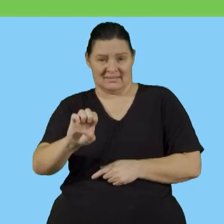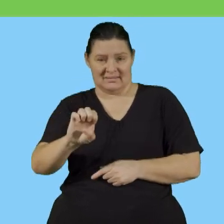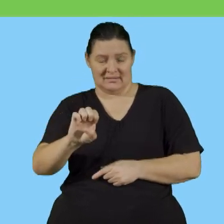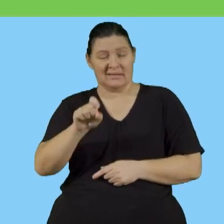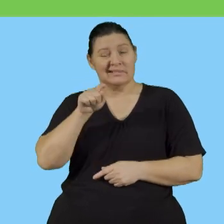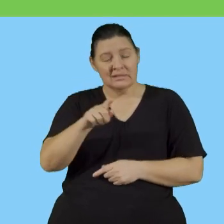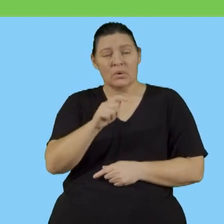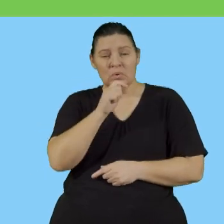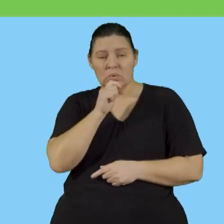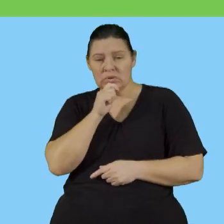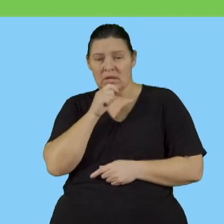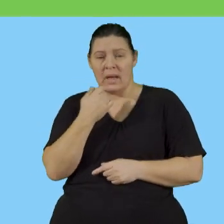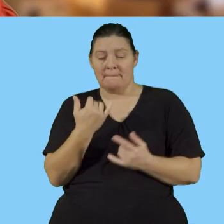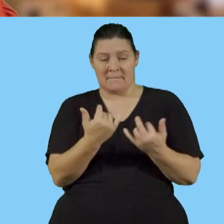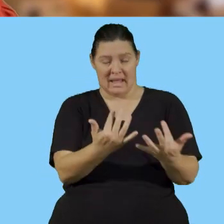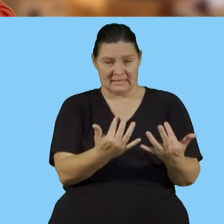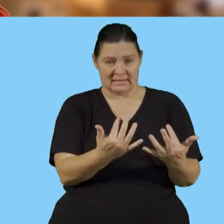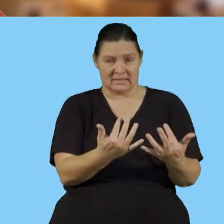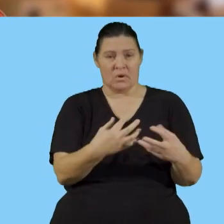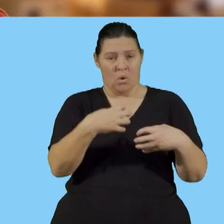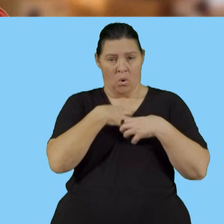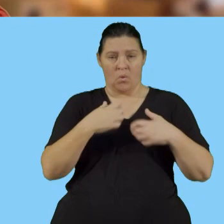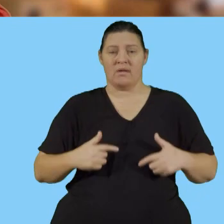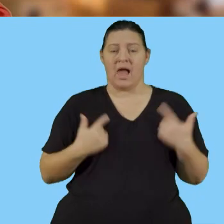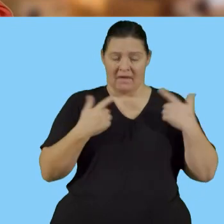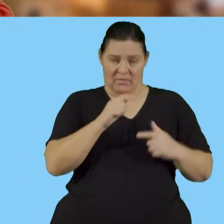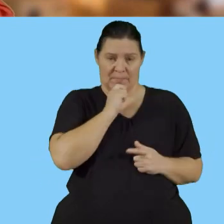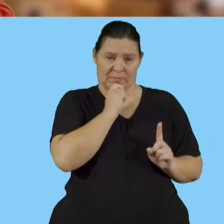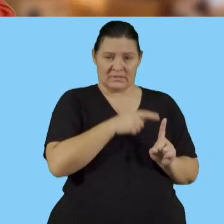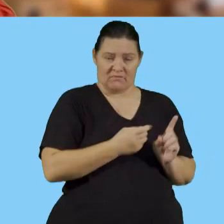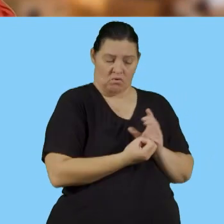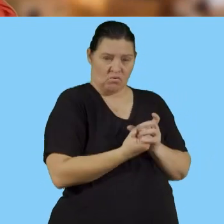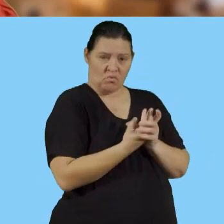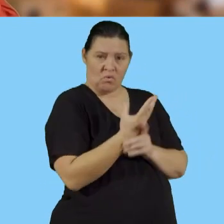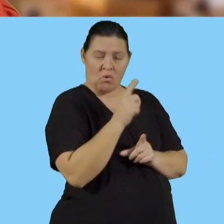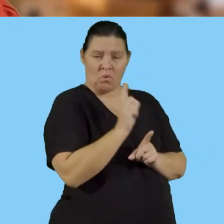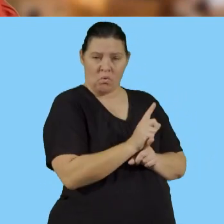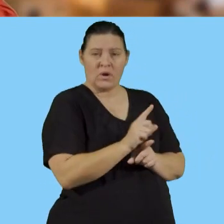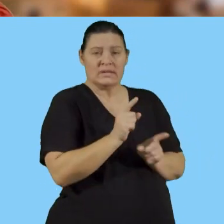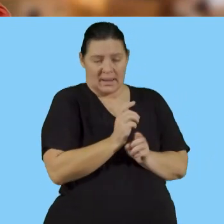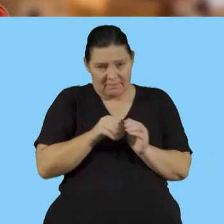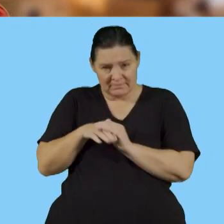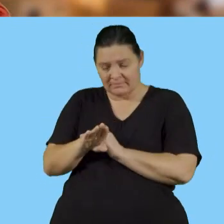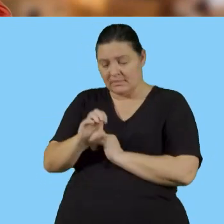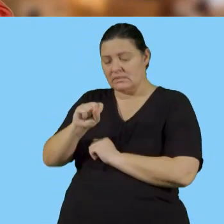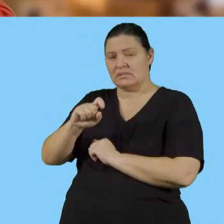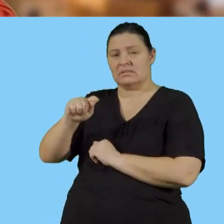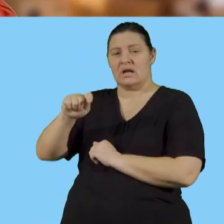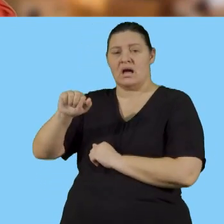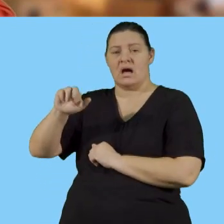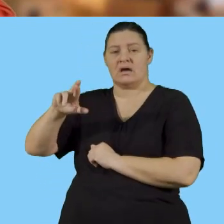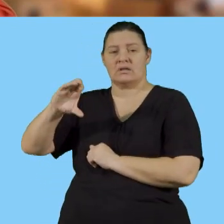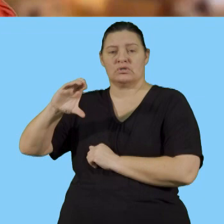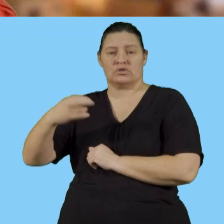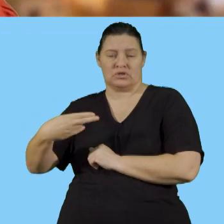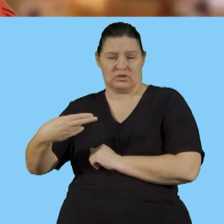this glucose is used by the plant during its own life processes, and also it is stored in the plant